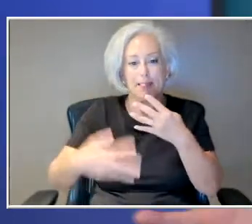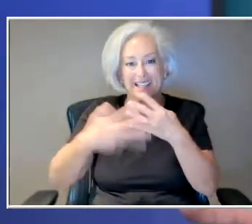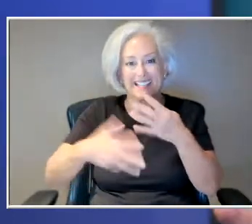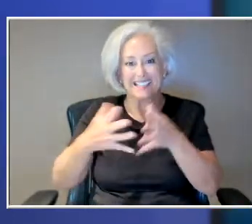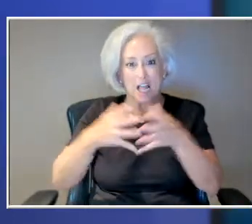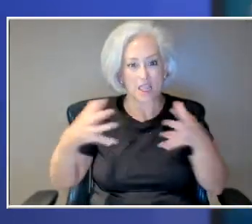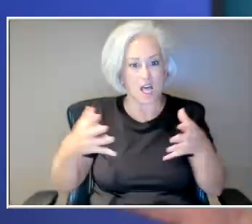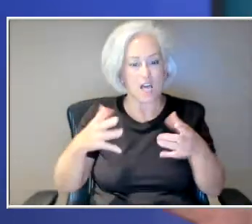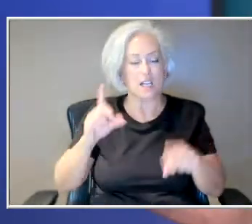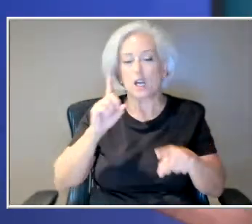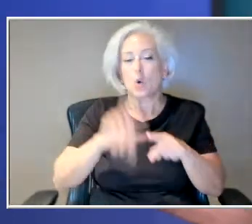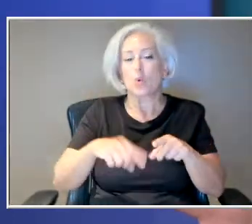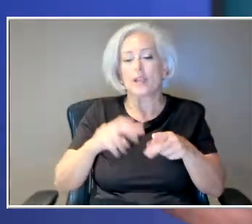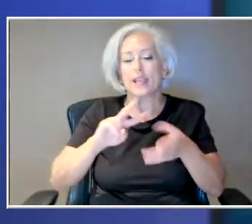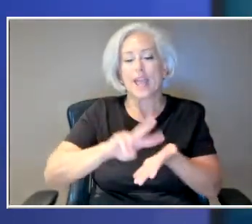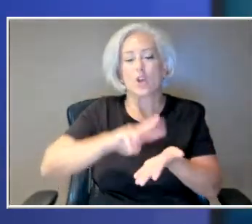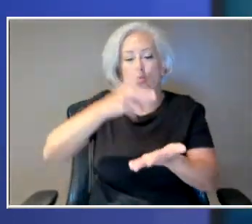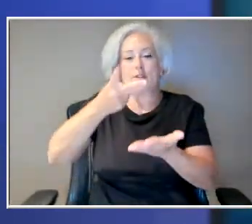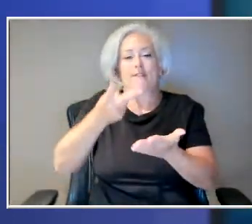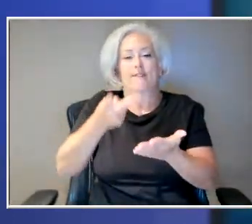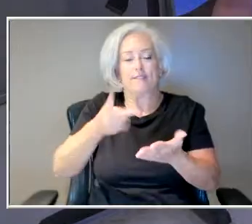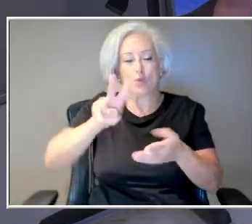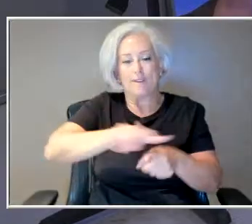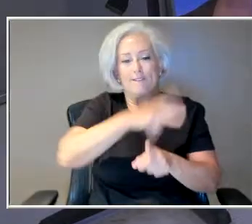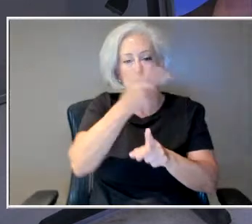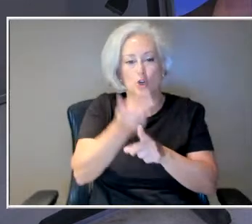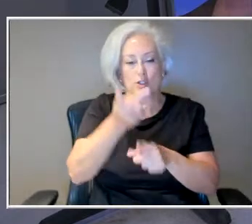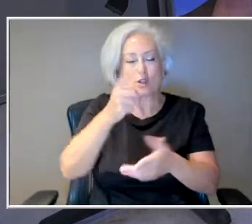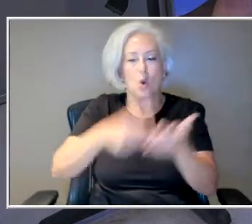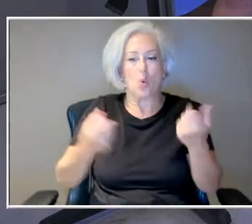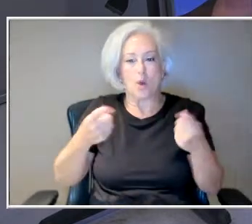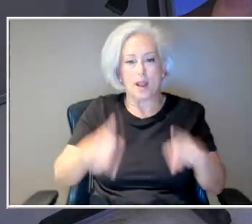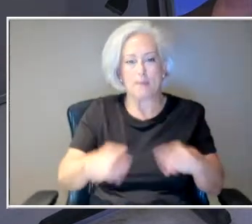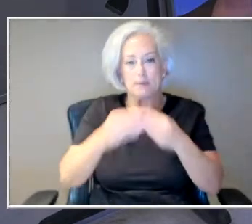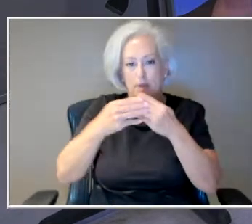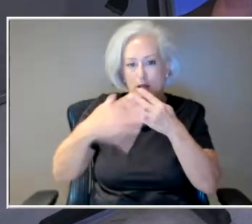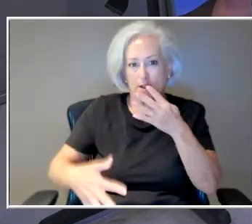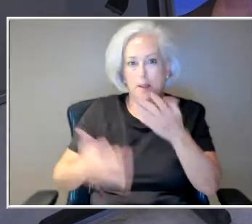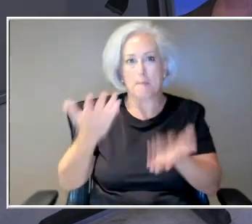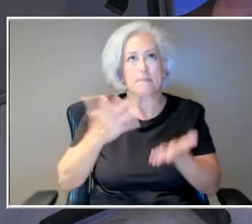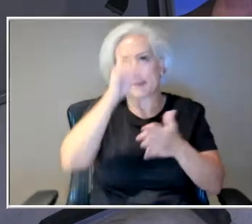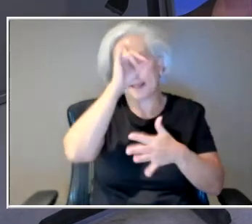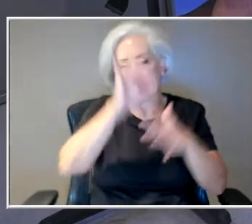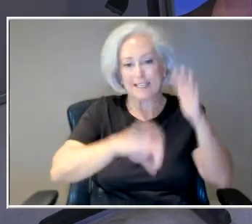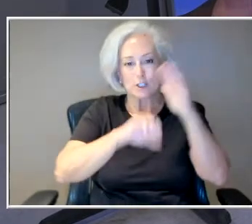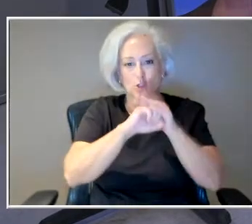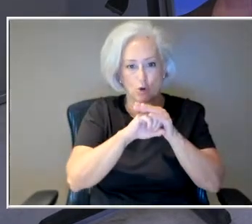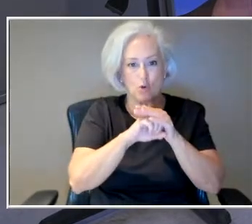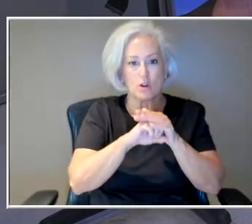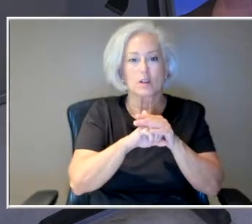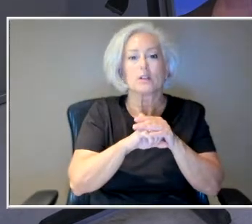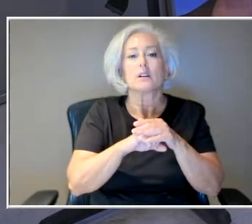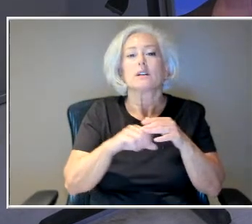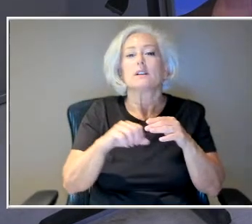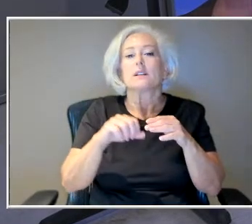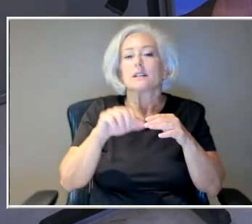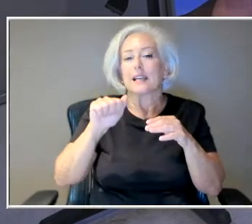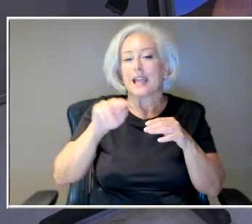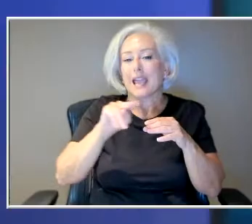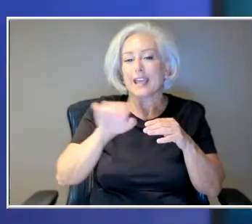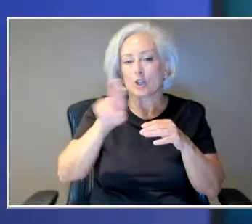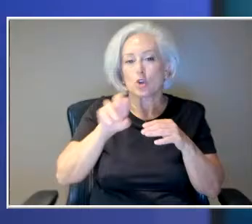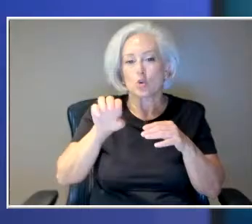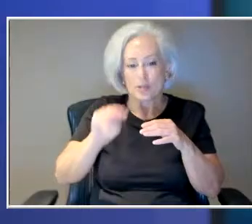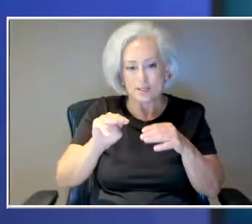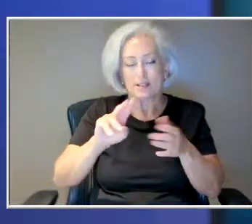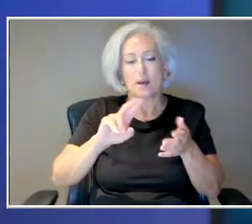from a large volume, large pressure bleed. So a type of a stroke of some fashion. Yeah. Aneurysm bleeding are classified as a hemorrhagic stroke, a bleeding